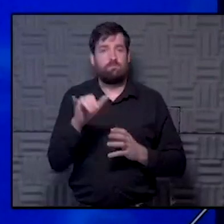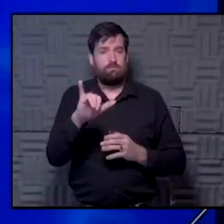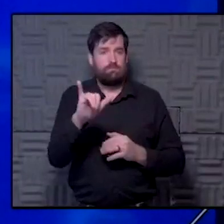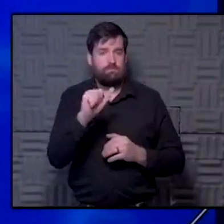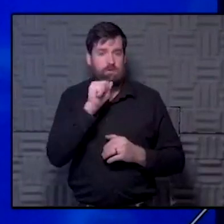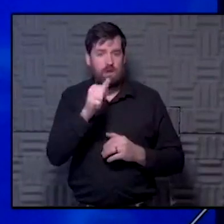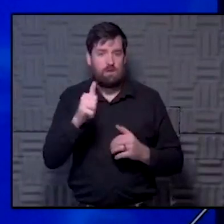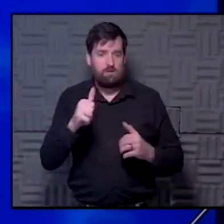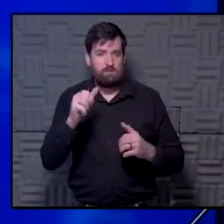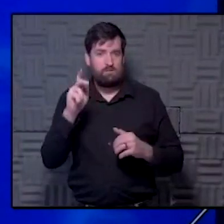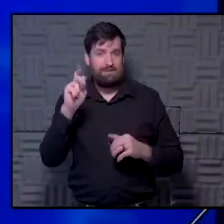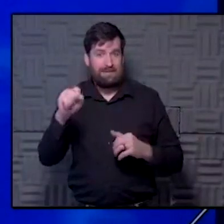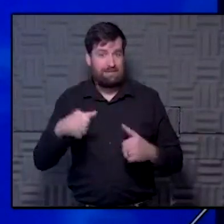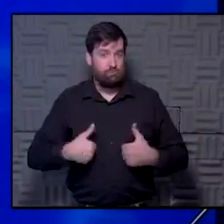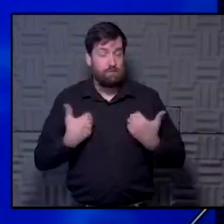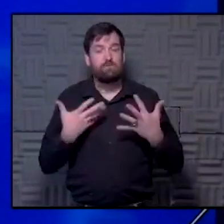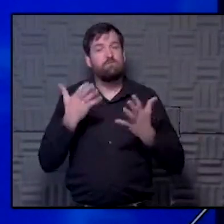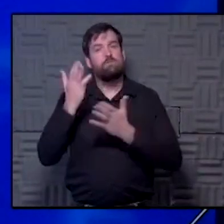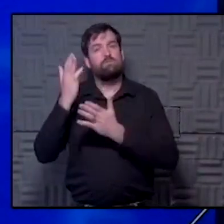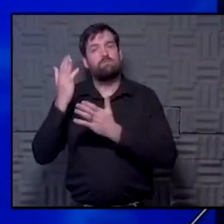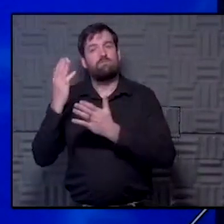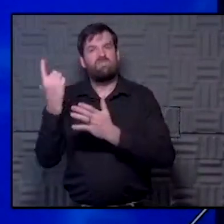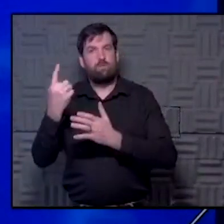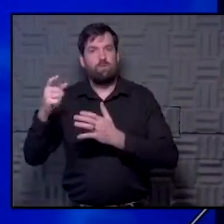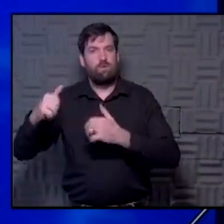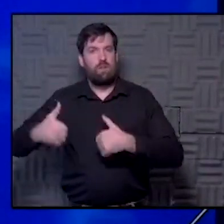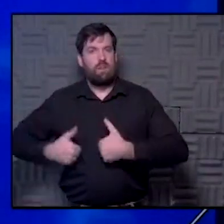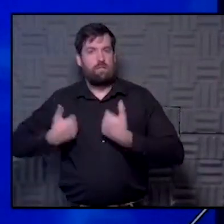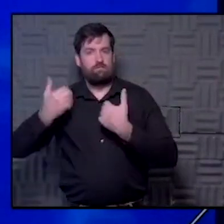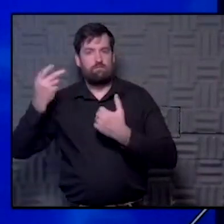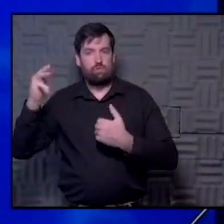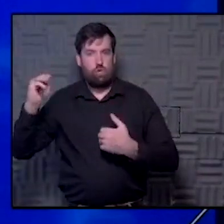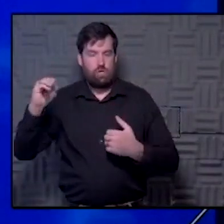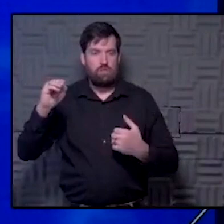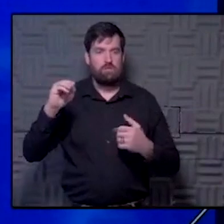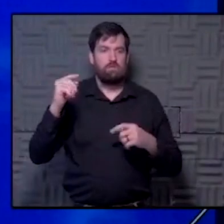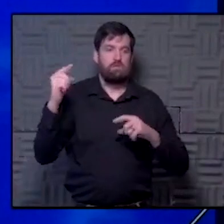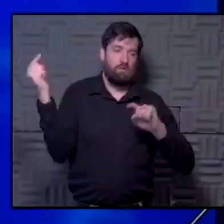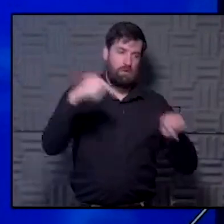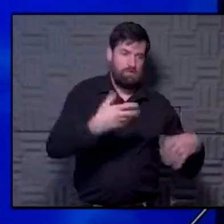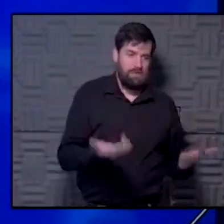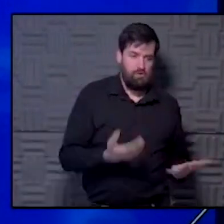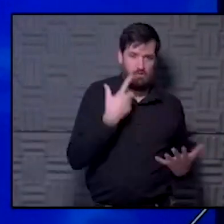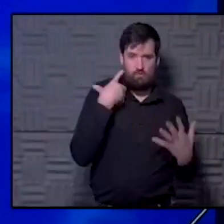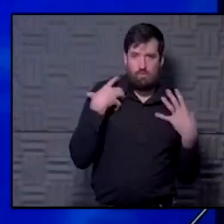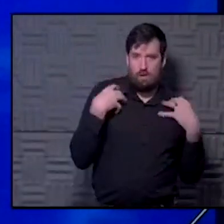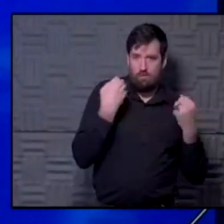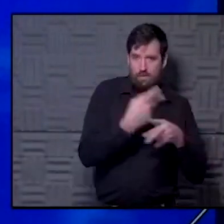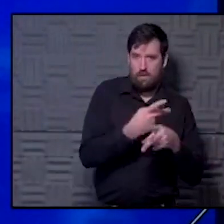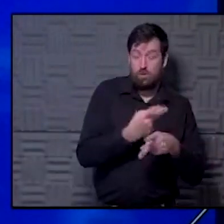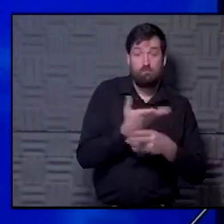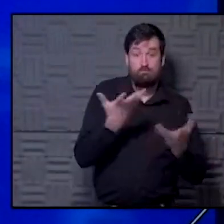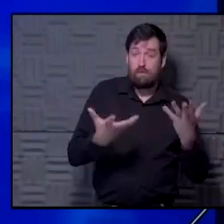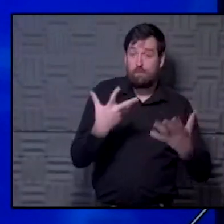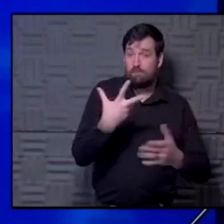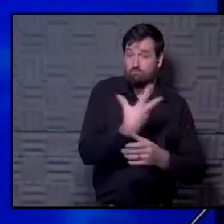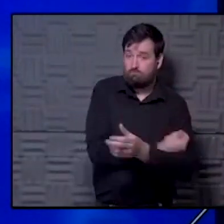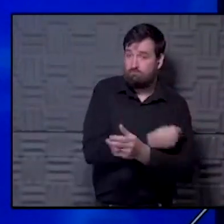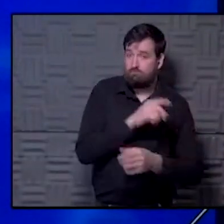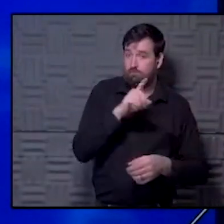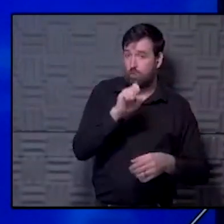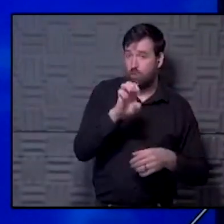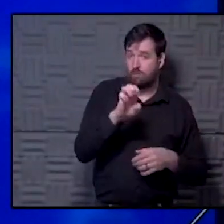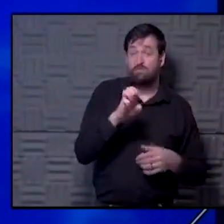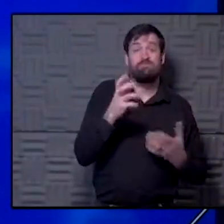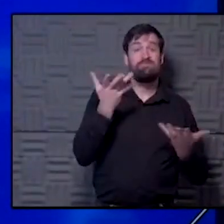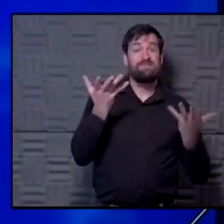non-Kansas residents someone who lives in Missouri and receives their health care here may get a dose in Kansas. The same is